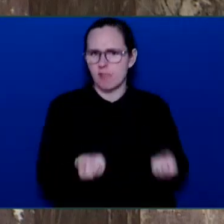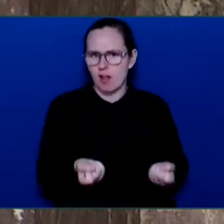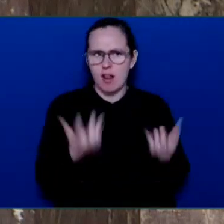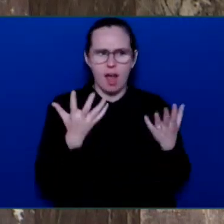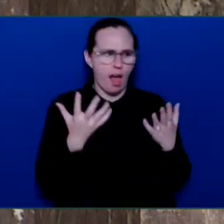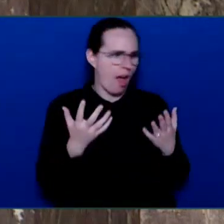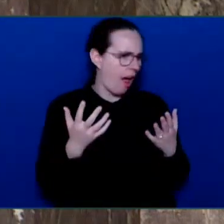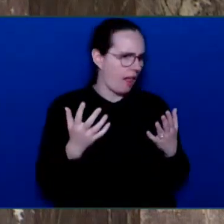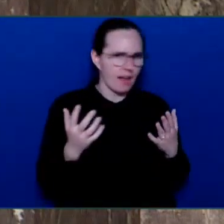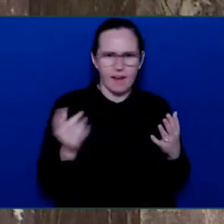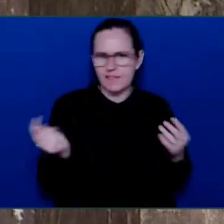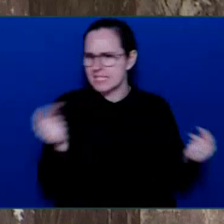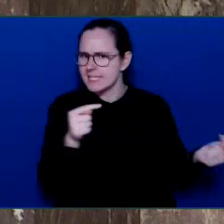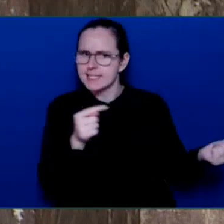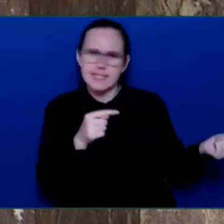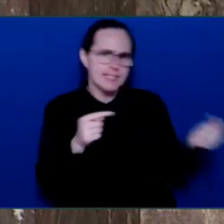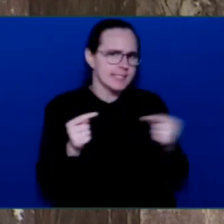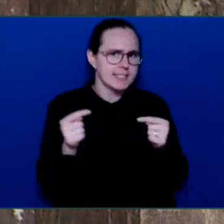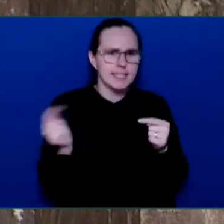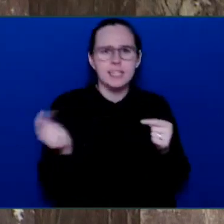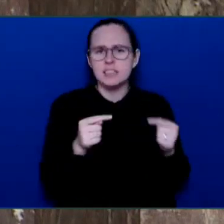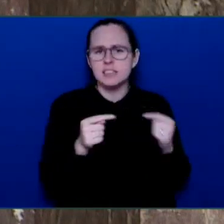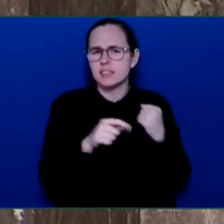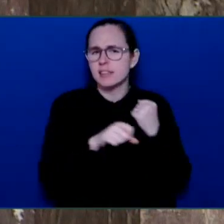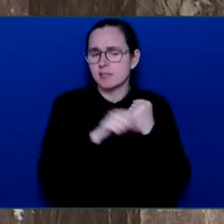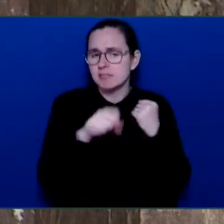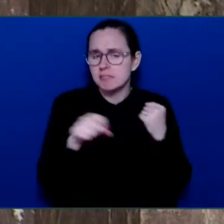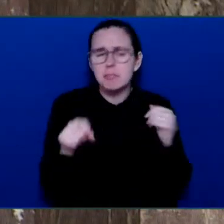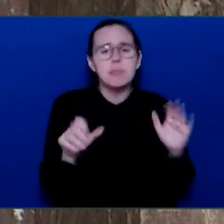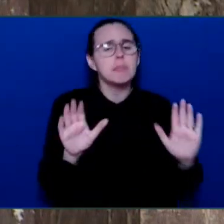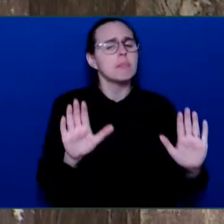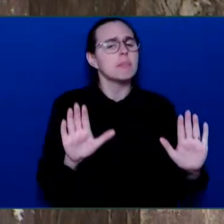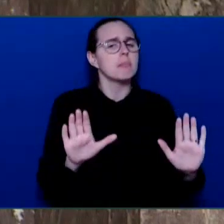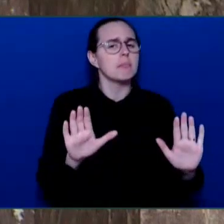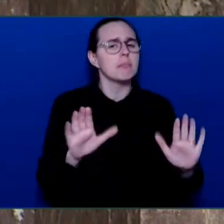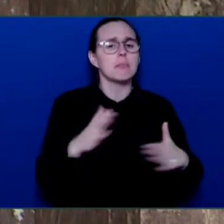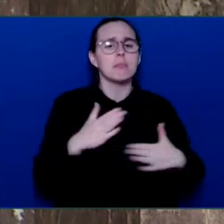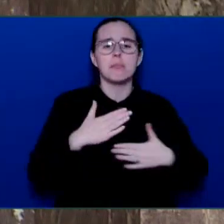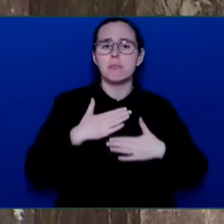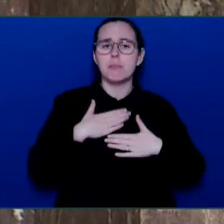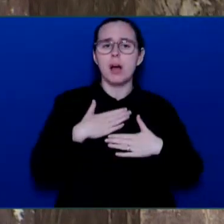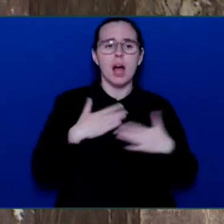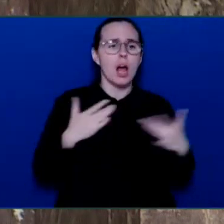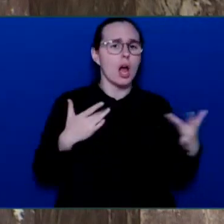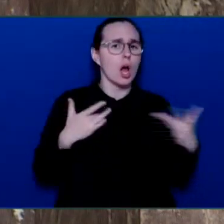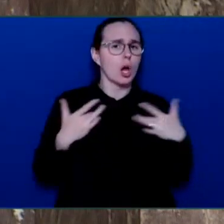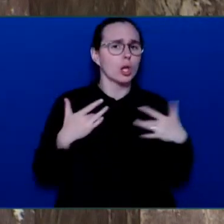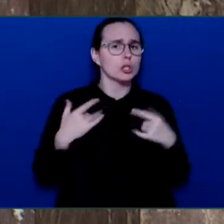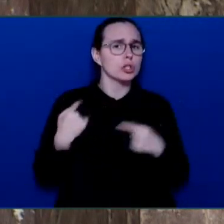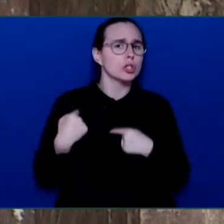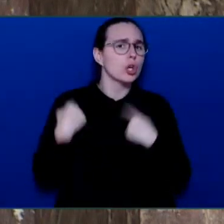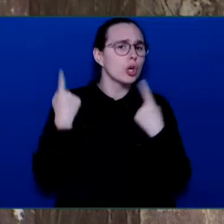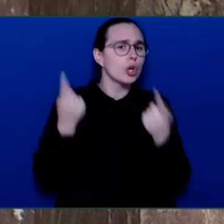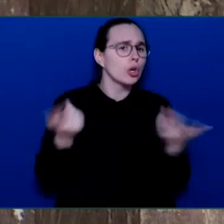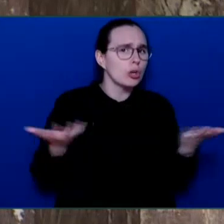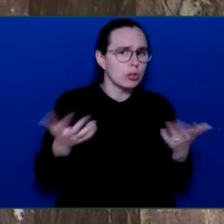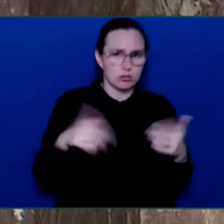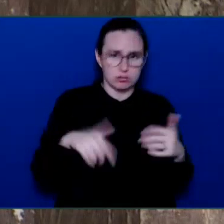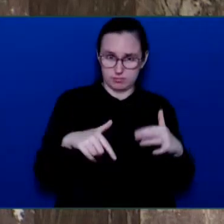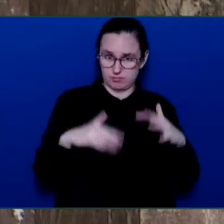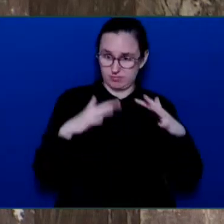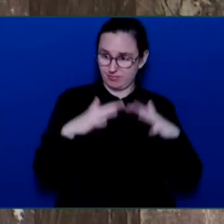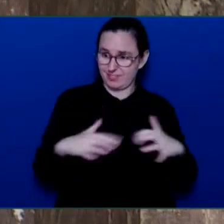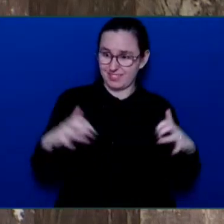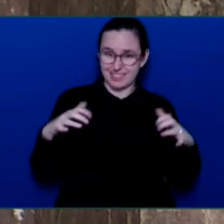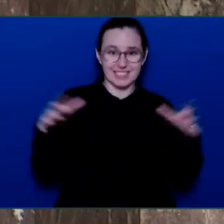the trend we've seen throughout this session. What we've seen throughout this session is a complete flip-flop every single